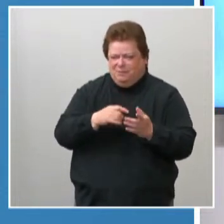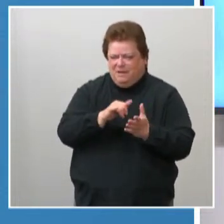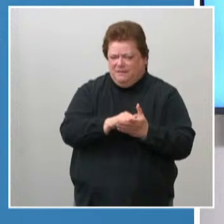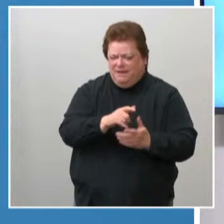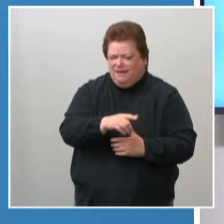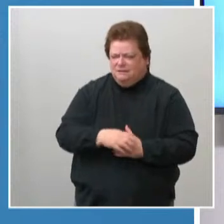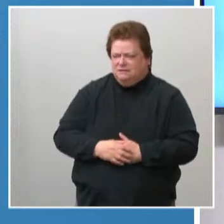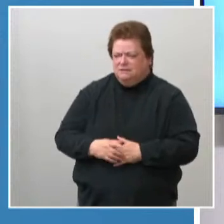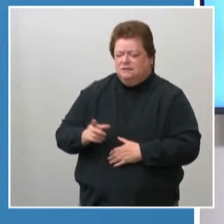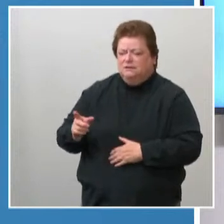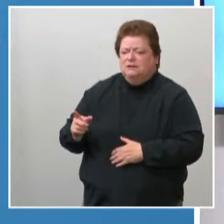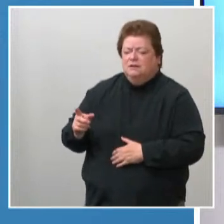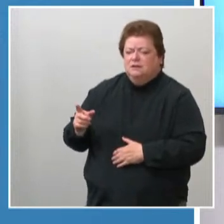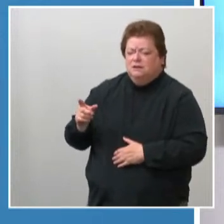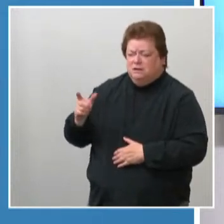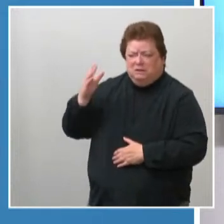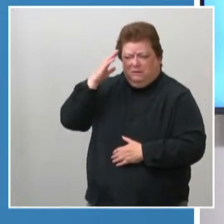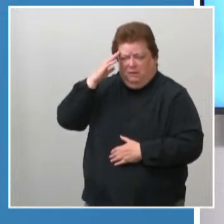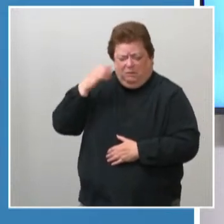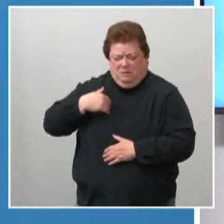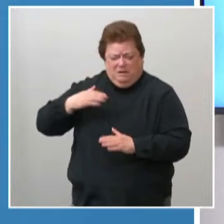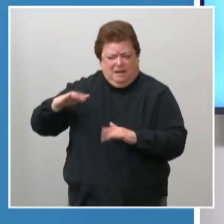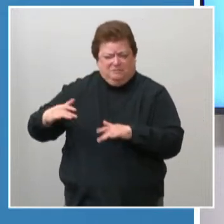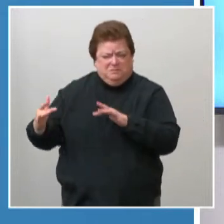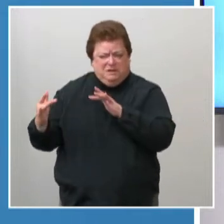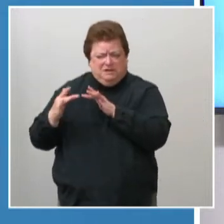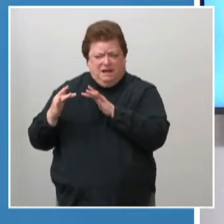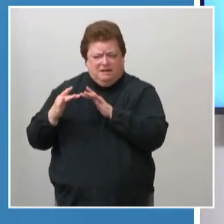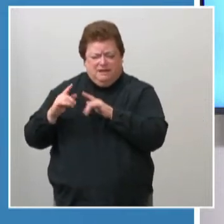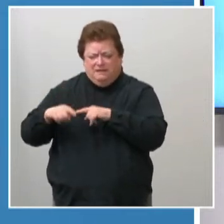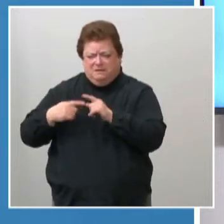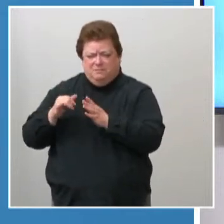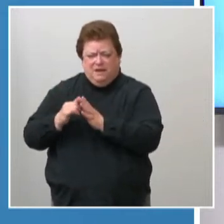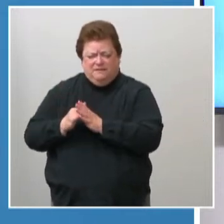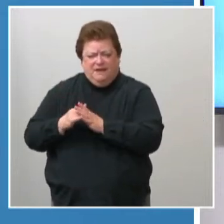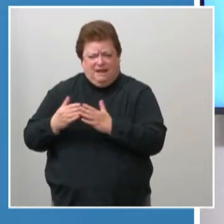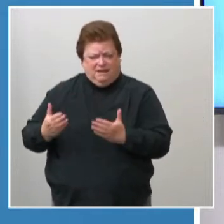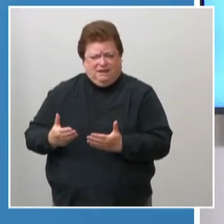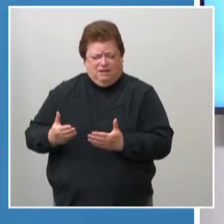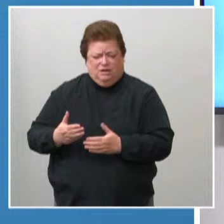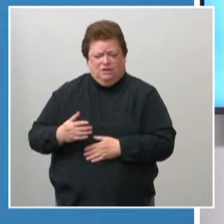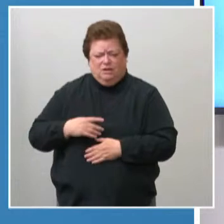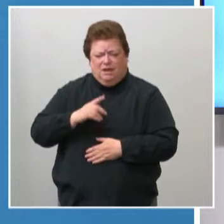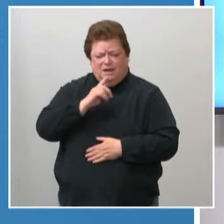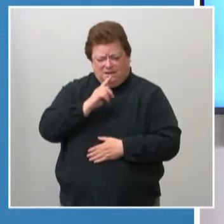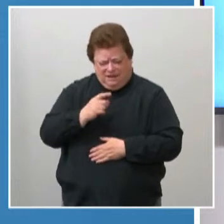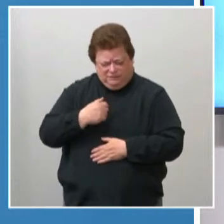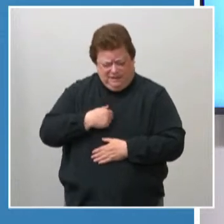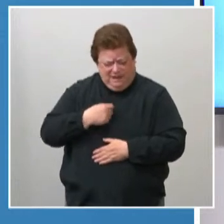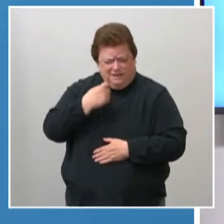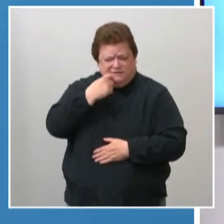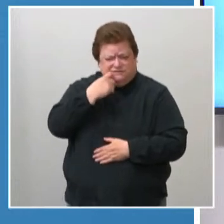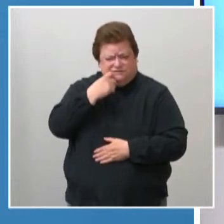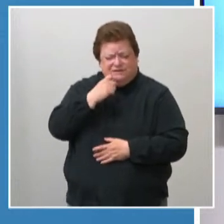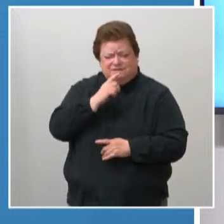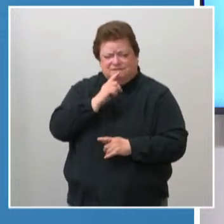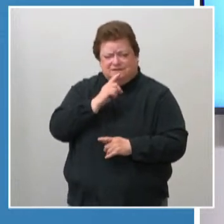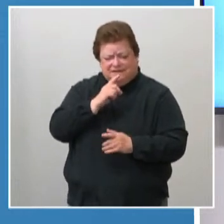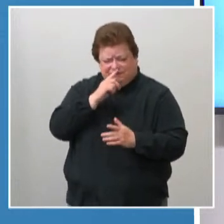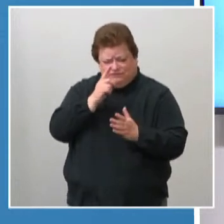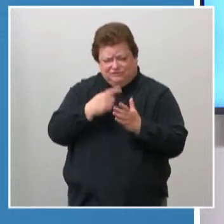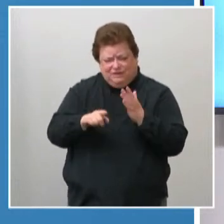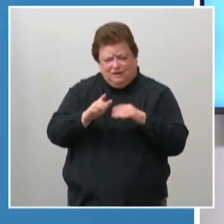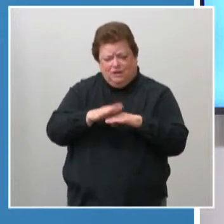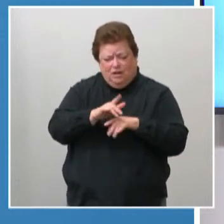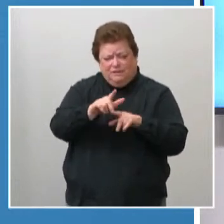Matt, we have not been contacted about that here. And actually, I was just checking on their testing